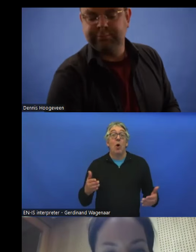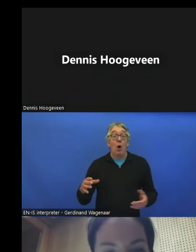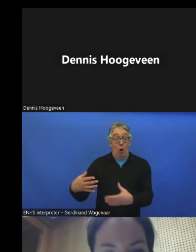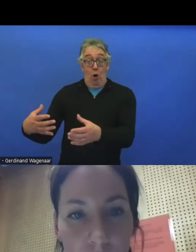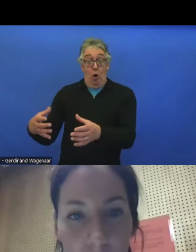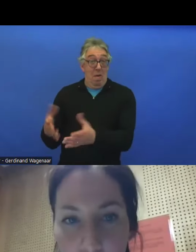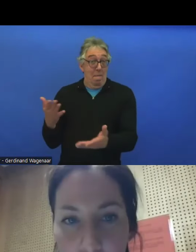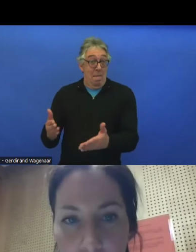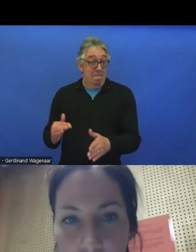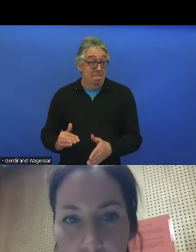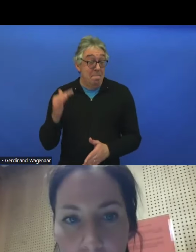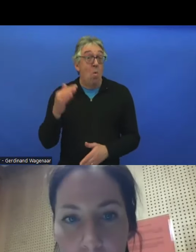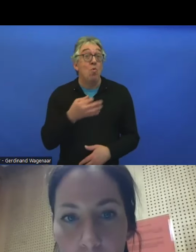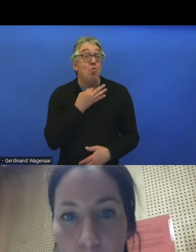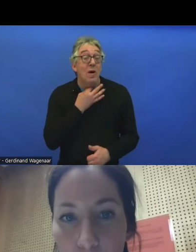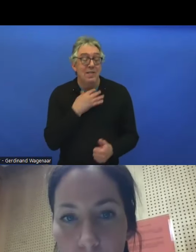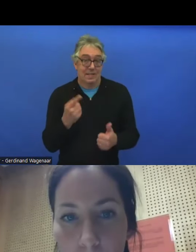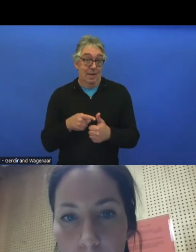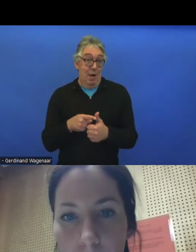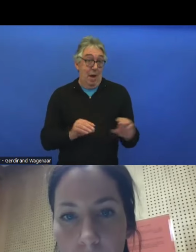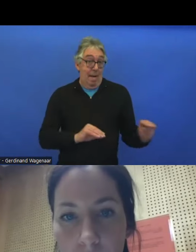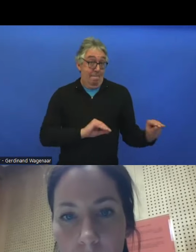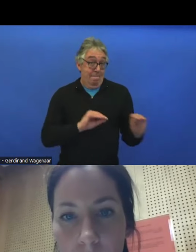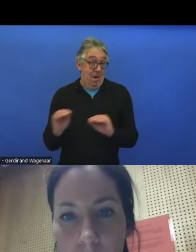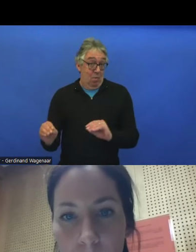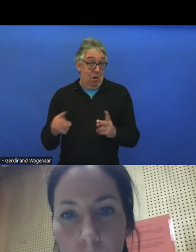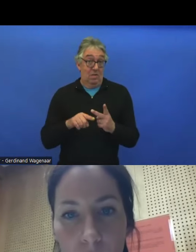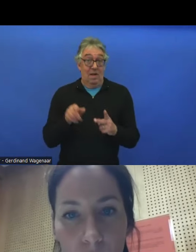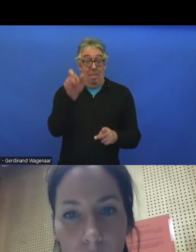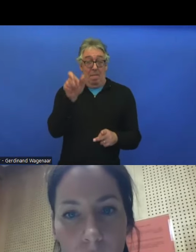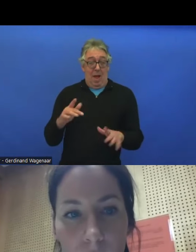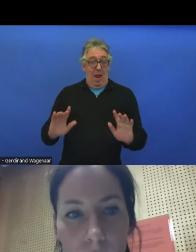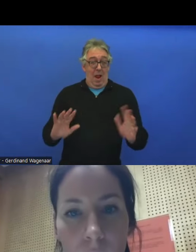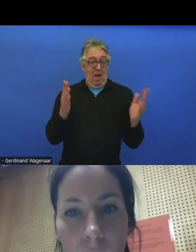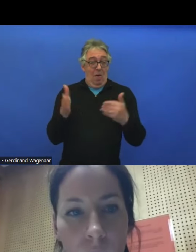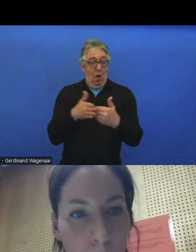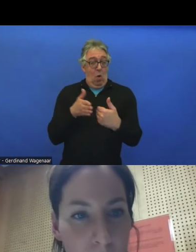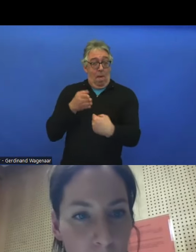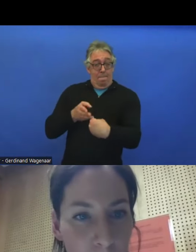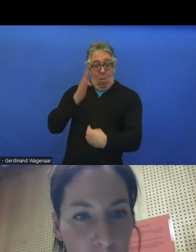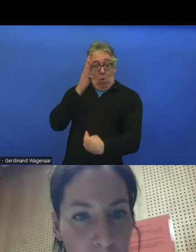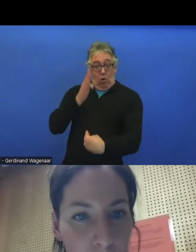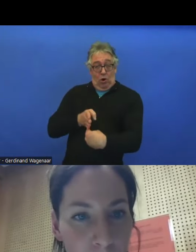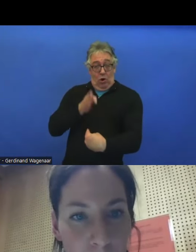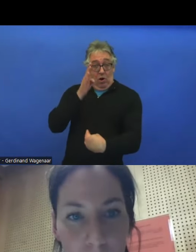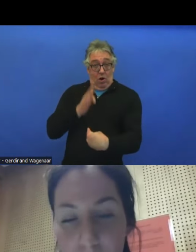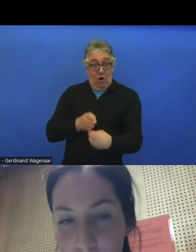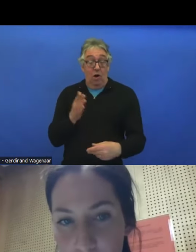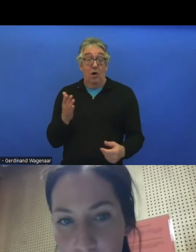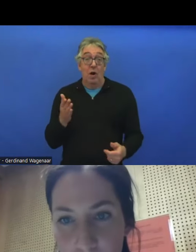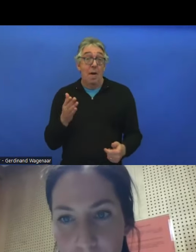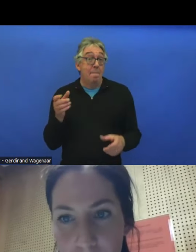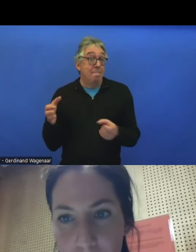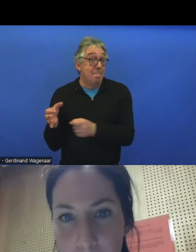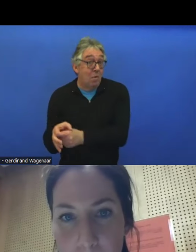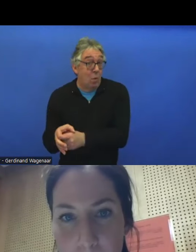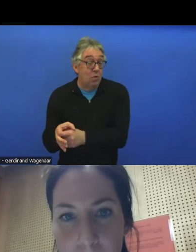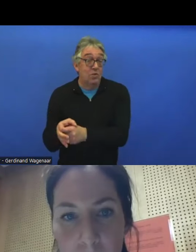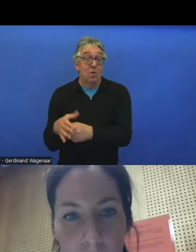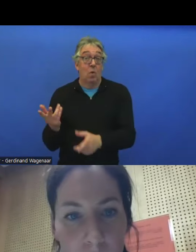risk of statelessness are migrants, border populations, minorities, nomadic people, victims of